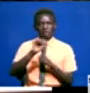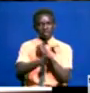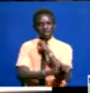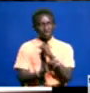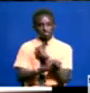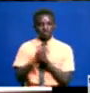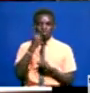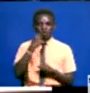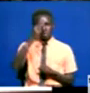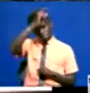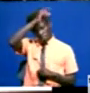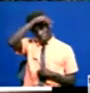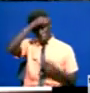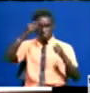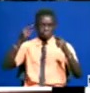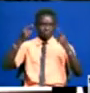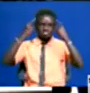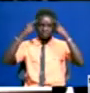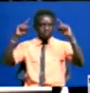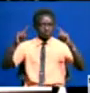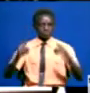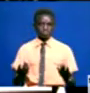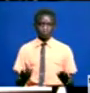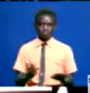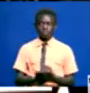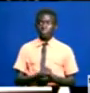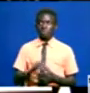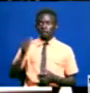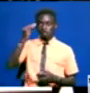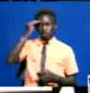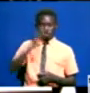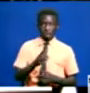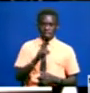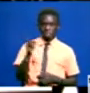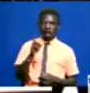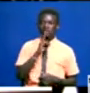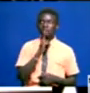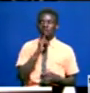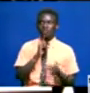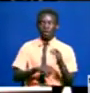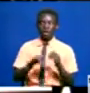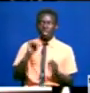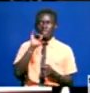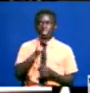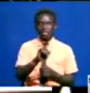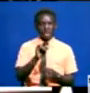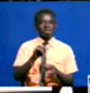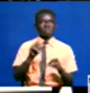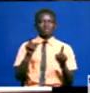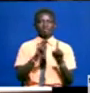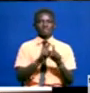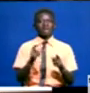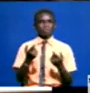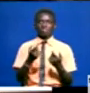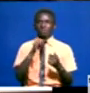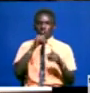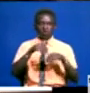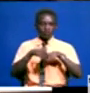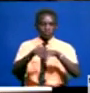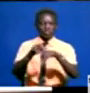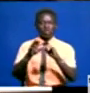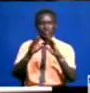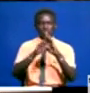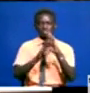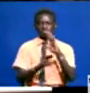graduated successfully. Wanafunzi hao wanataja vigezo hivyo kuwa ukiukaji wa sheria kuhusu elimu. That they allow